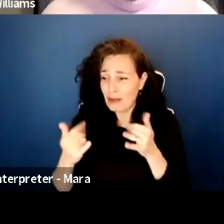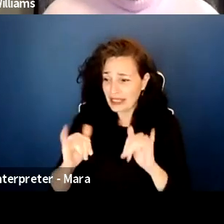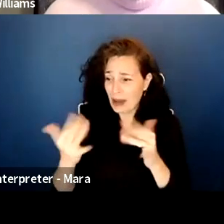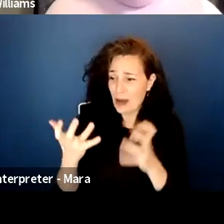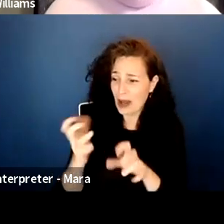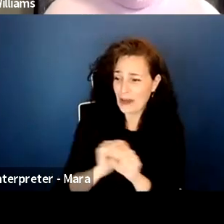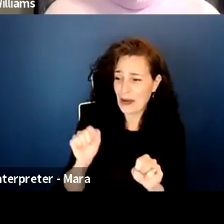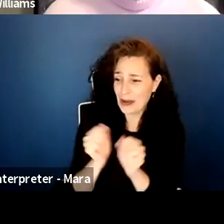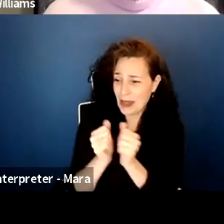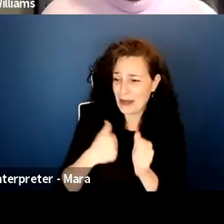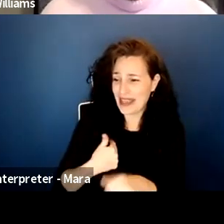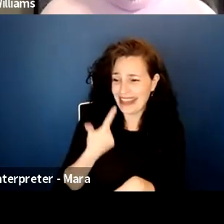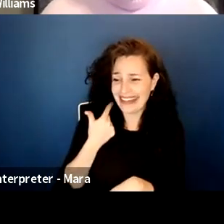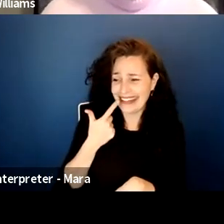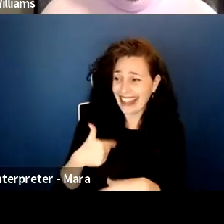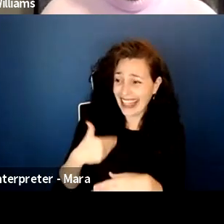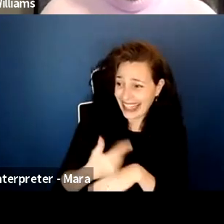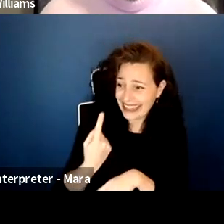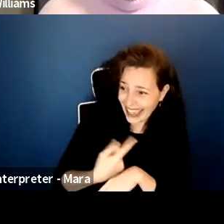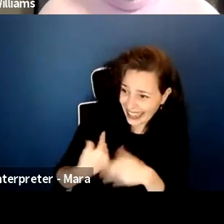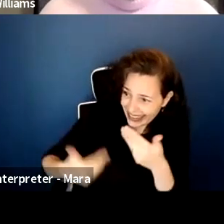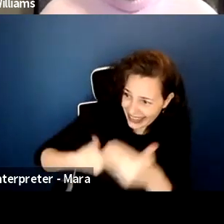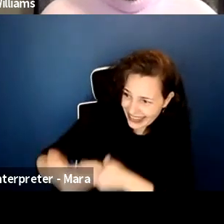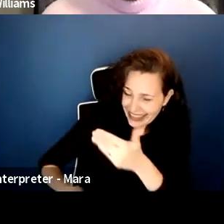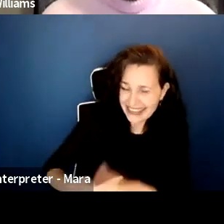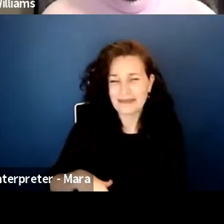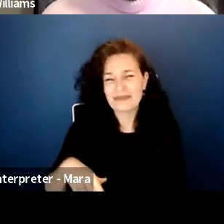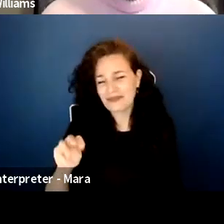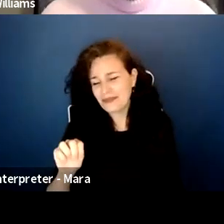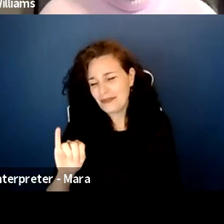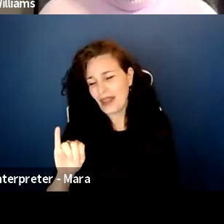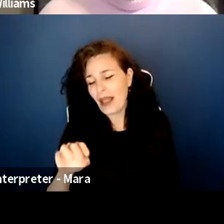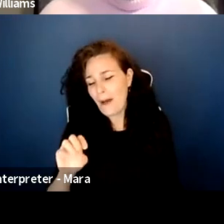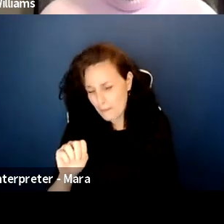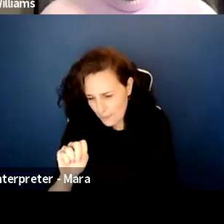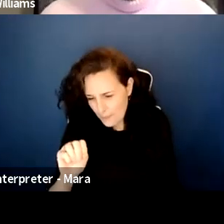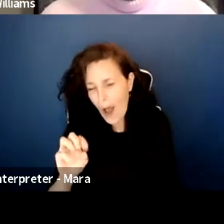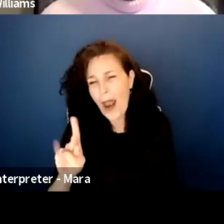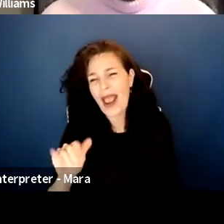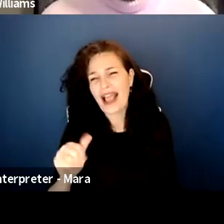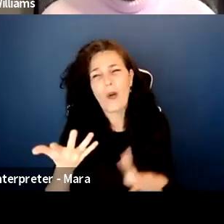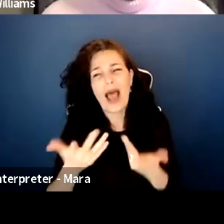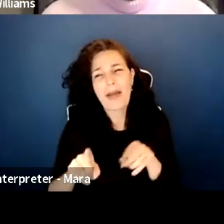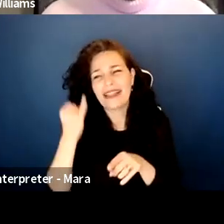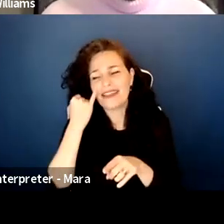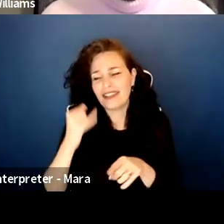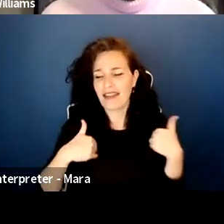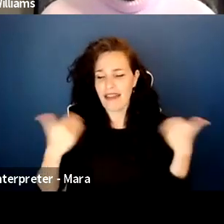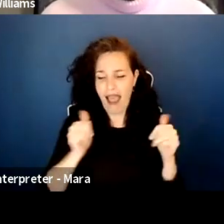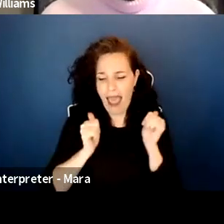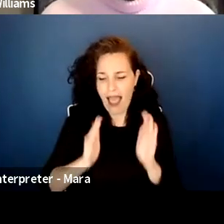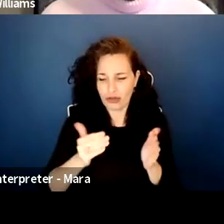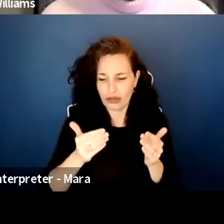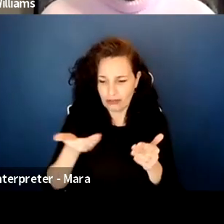So like Kim, what happens when you have a young, let's say a young actor's in the room reading with you and they're trying to remember